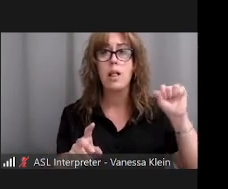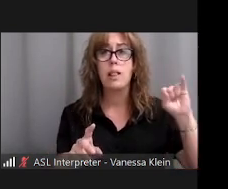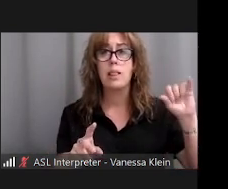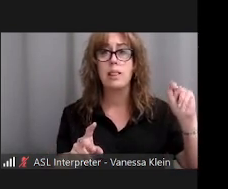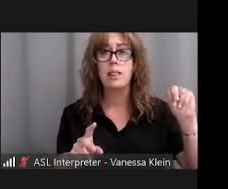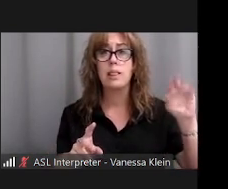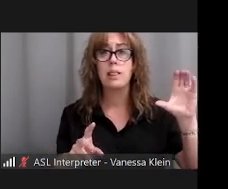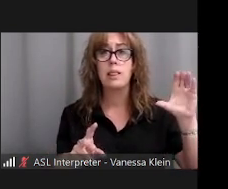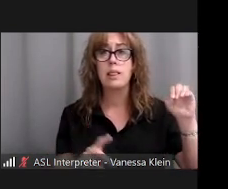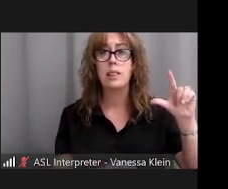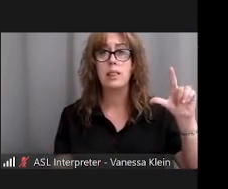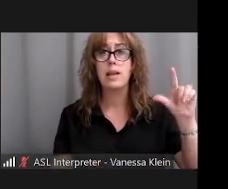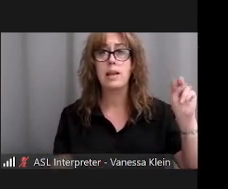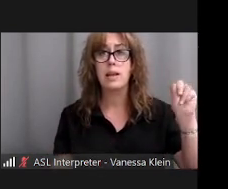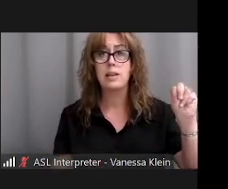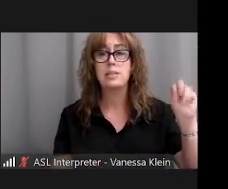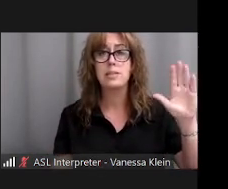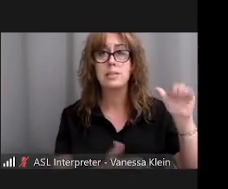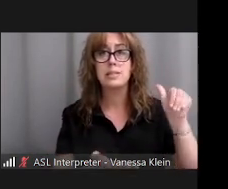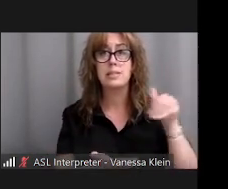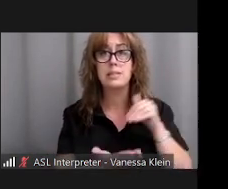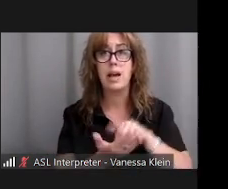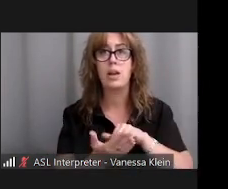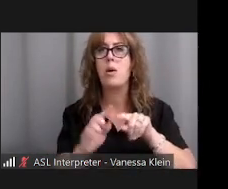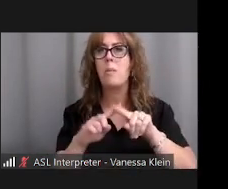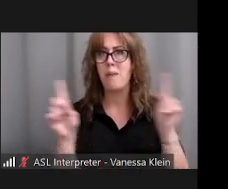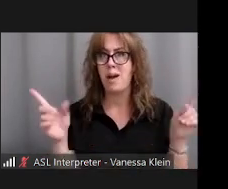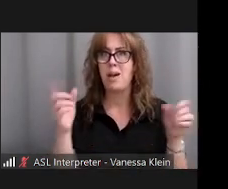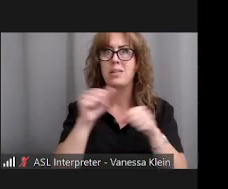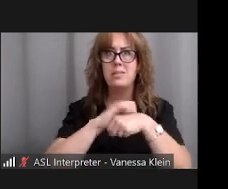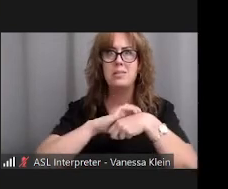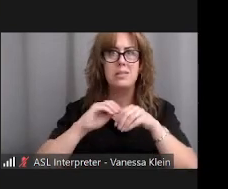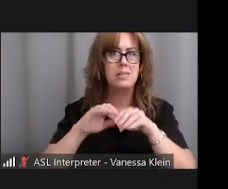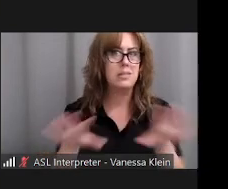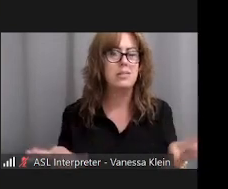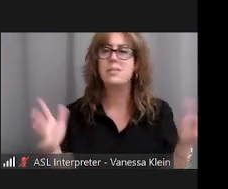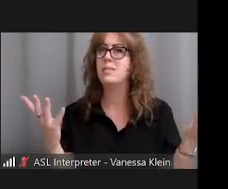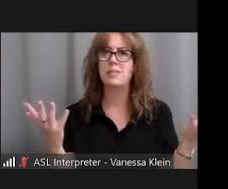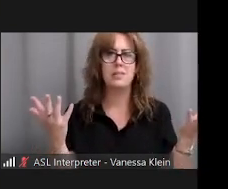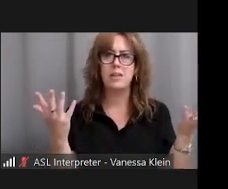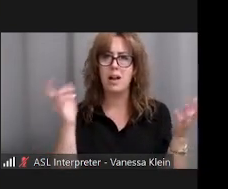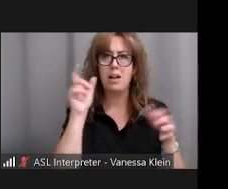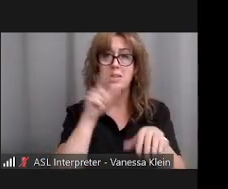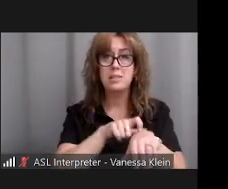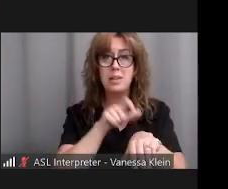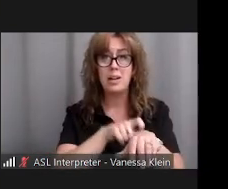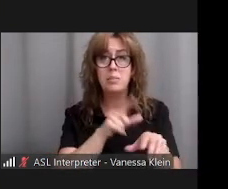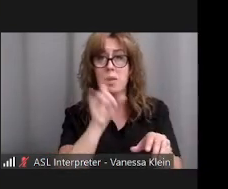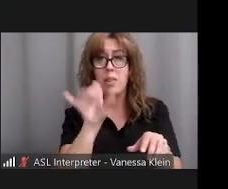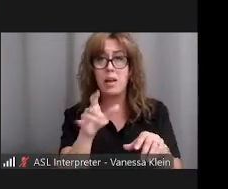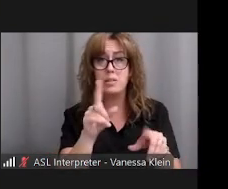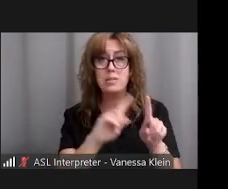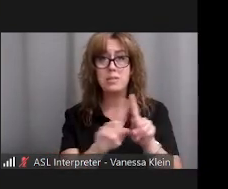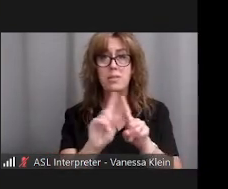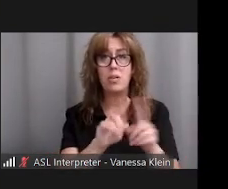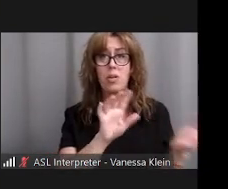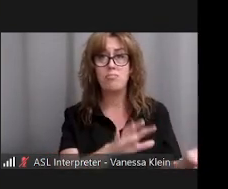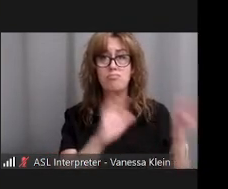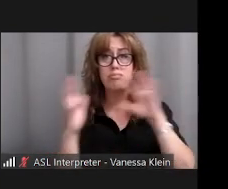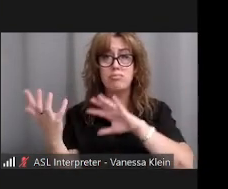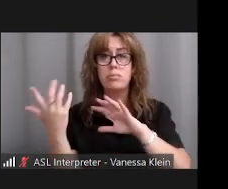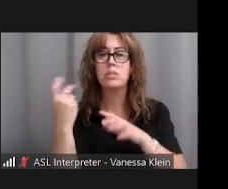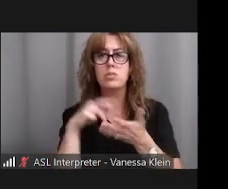the pandemic, all of the time frame of the premieres of those works wind up kind of being so much more on top of each other than I had